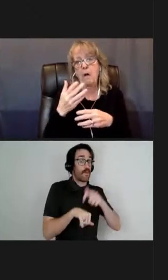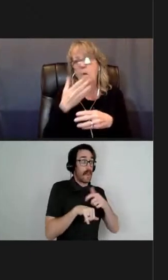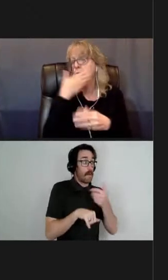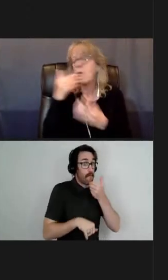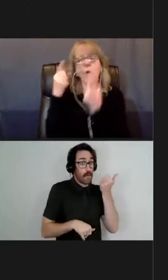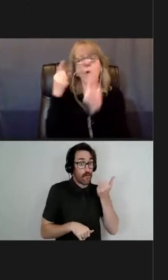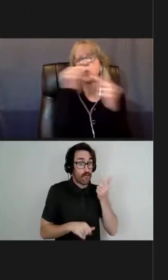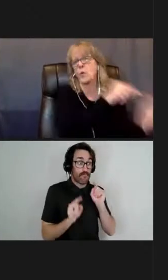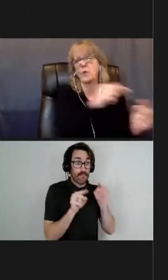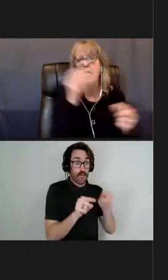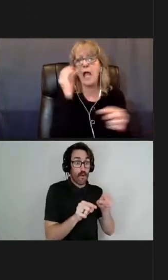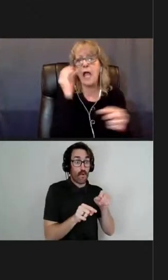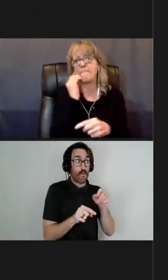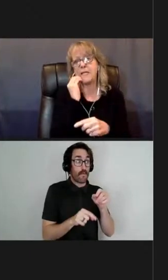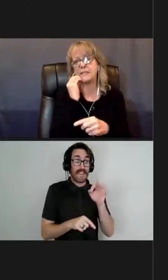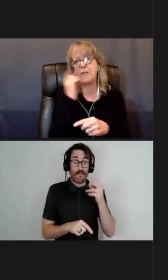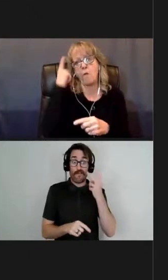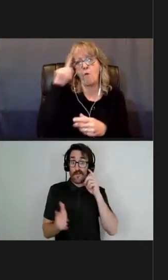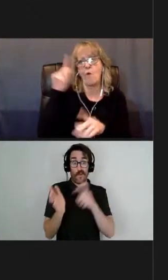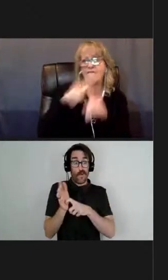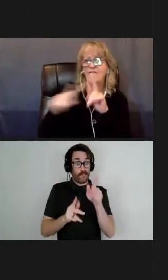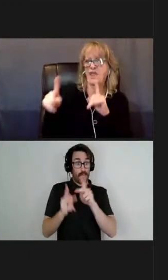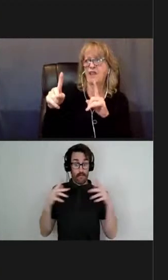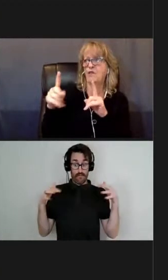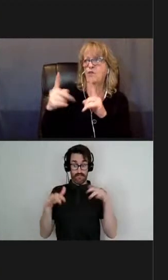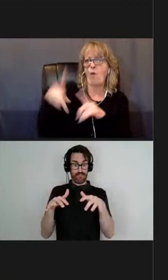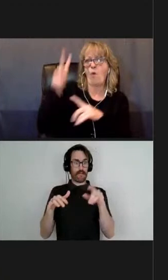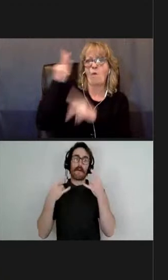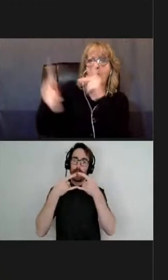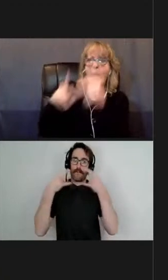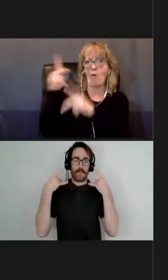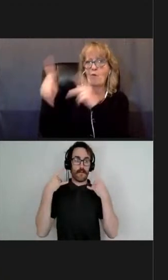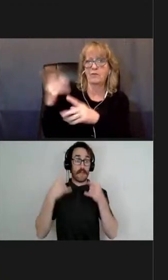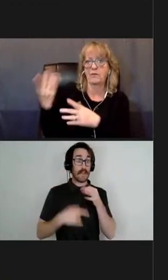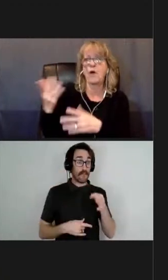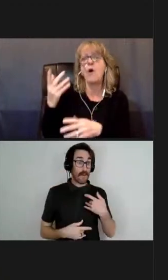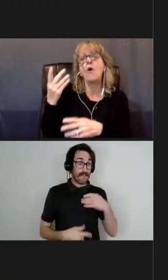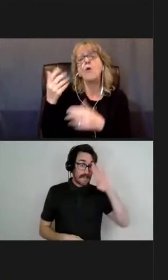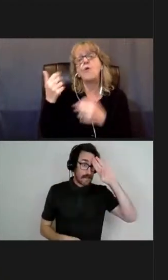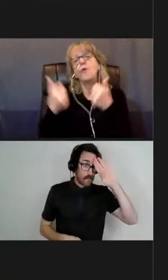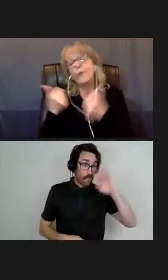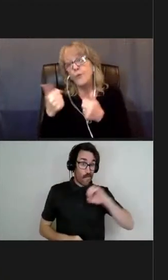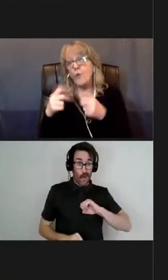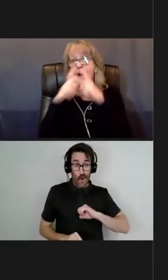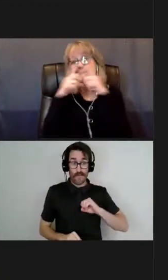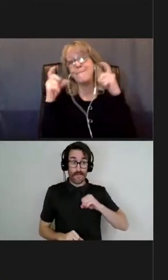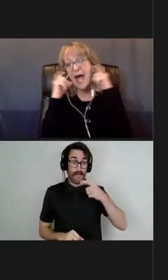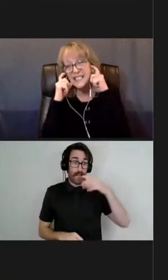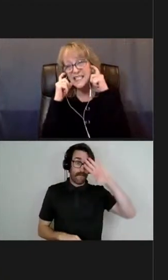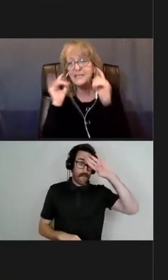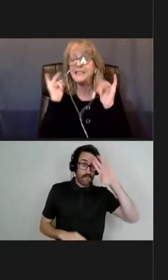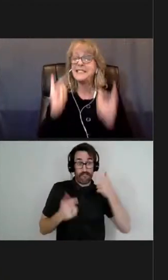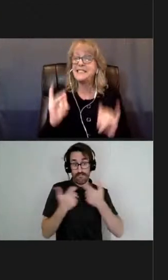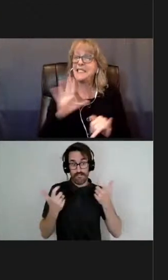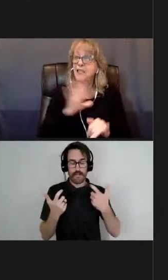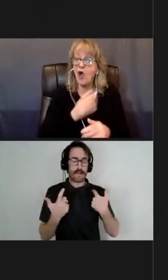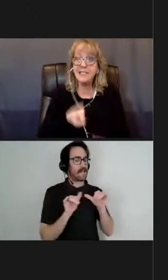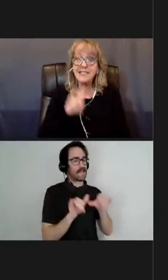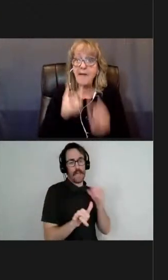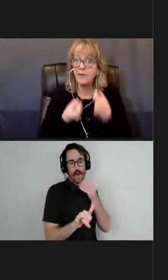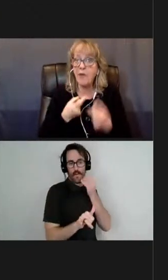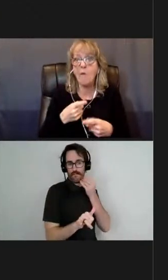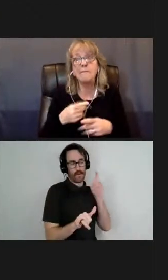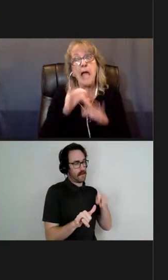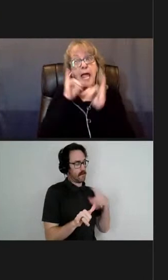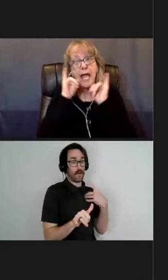on right away. And of course, if you have symptoms, do not go out and about. Stay home, isolate from the